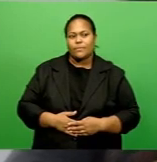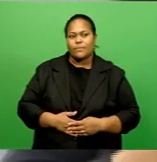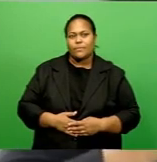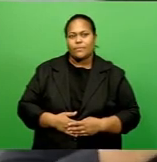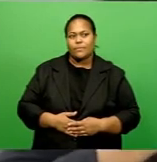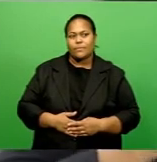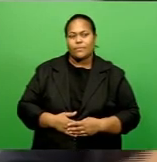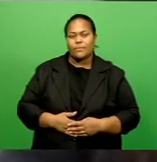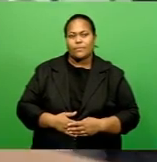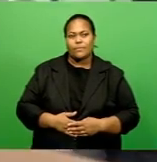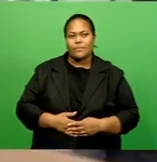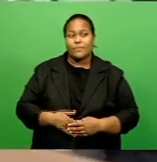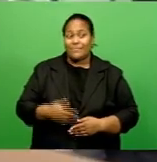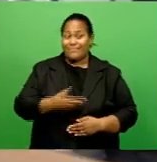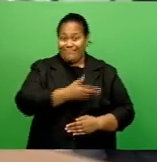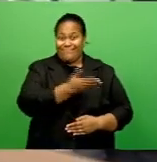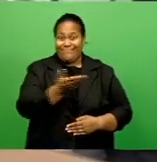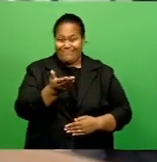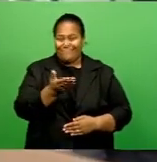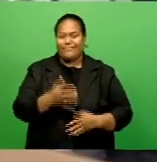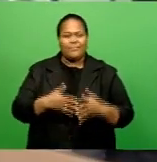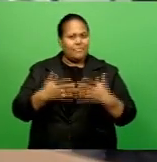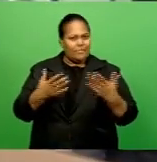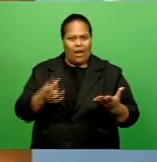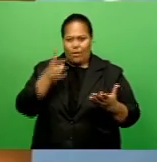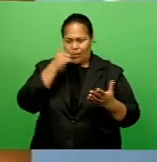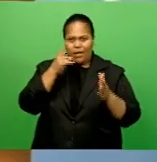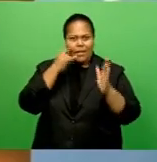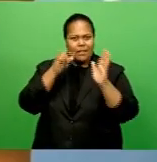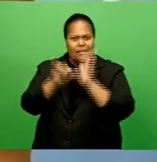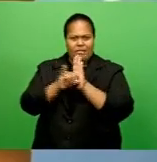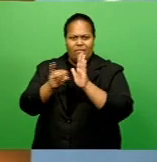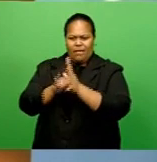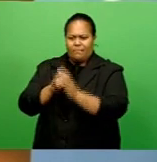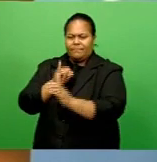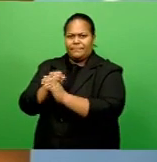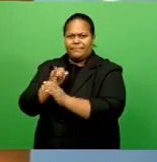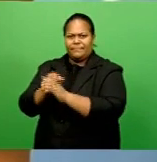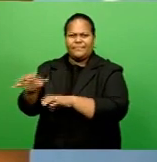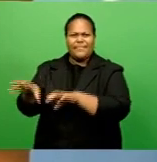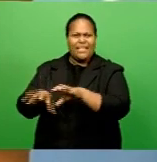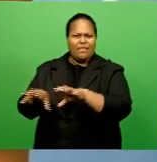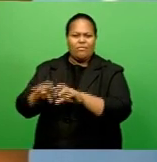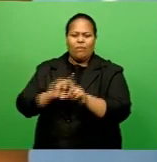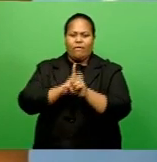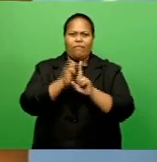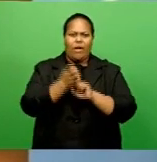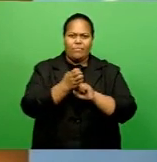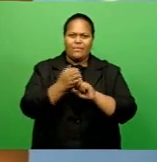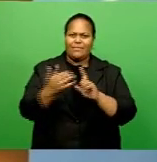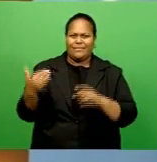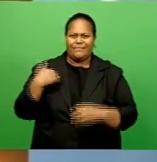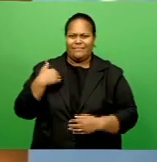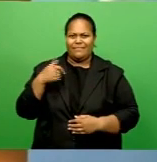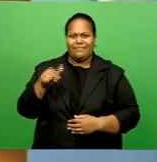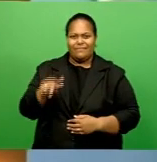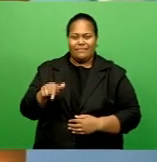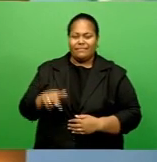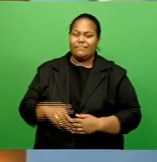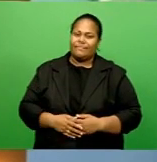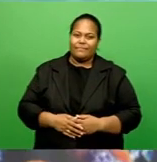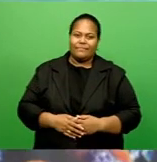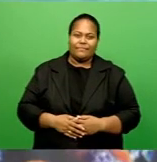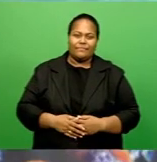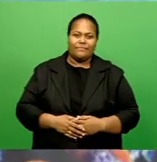These prosecutors will now be able to track illegal activities that affect our environment and ensure sustainability. This training has led